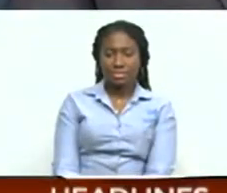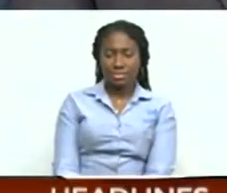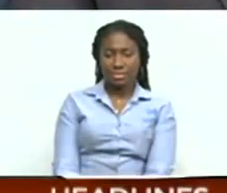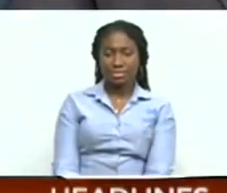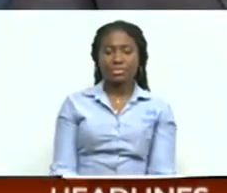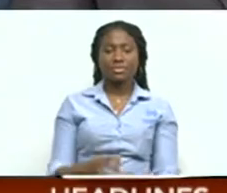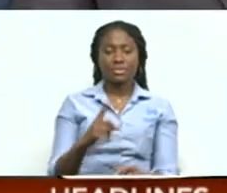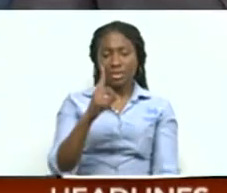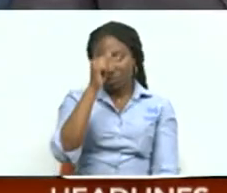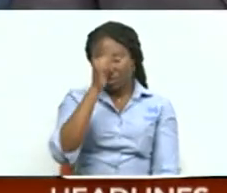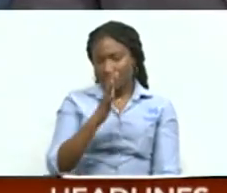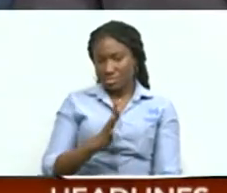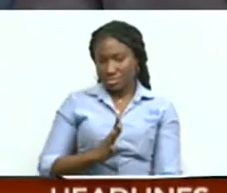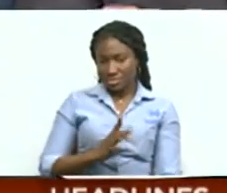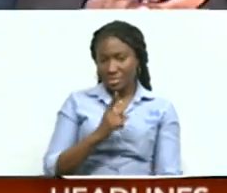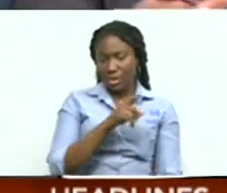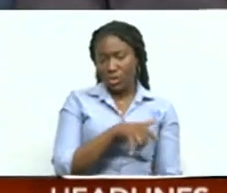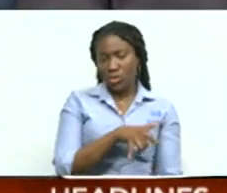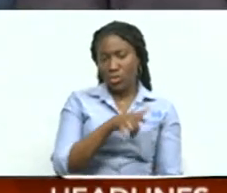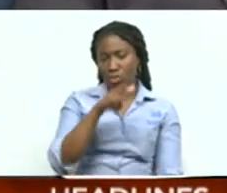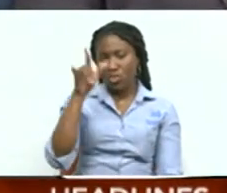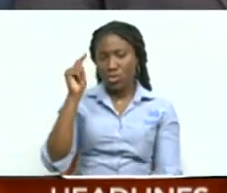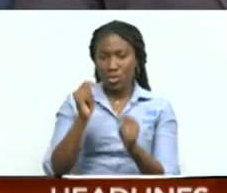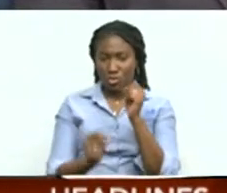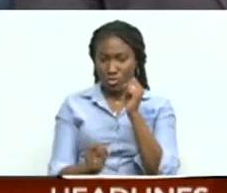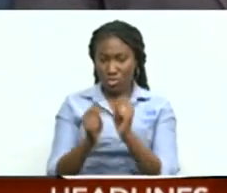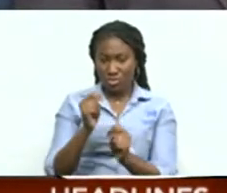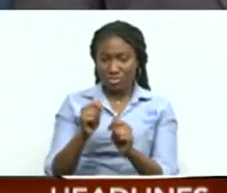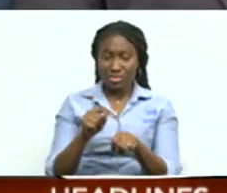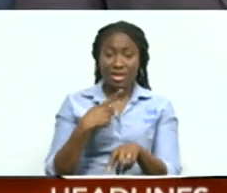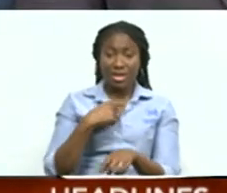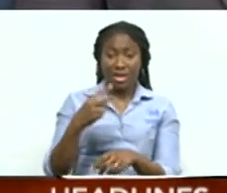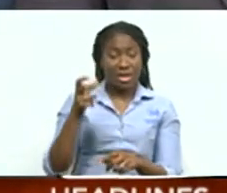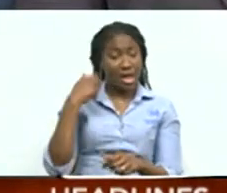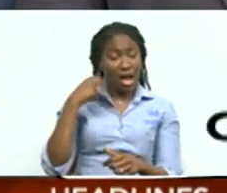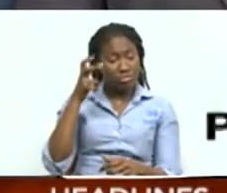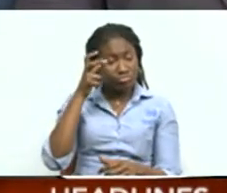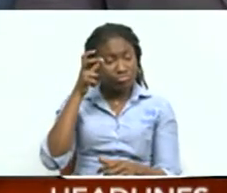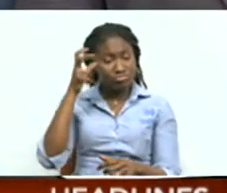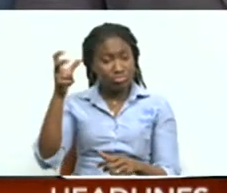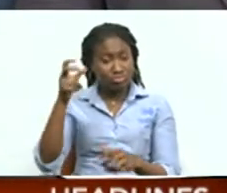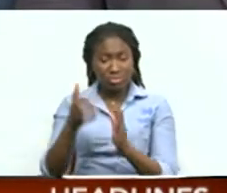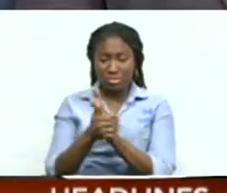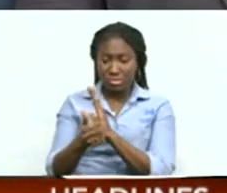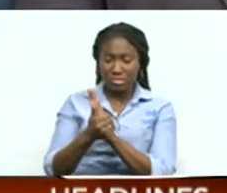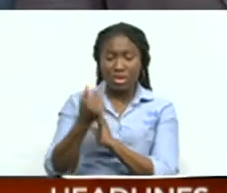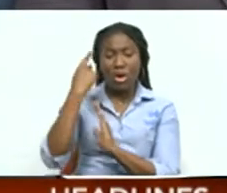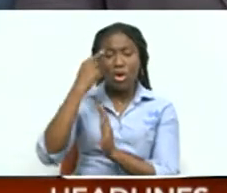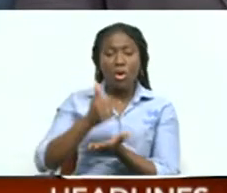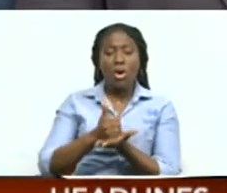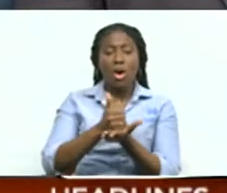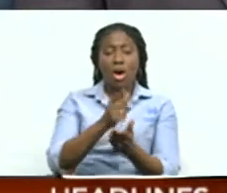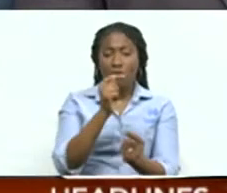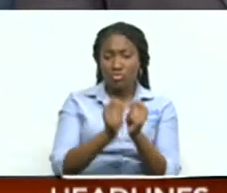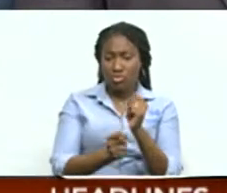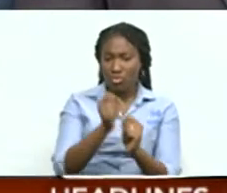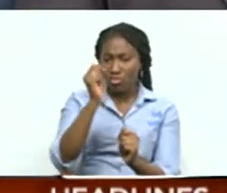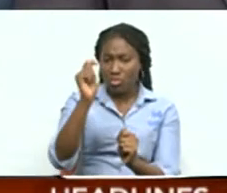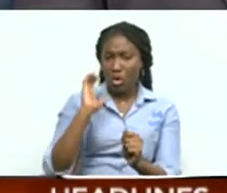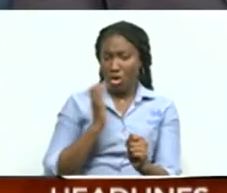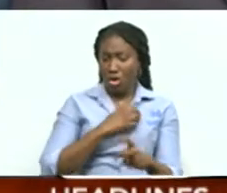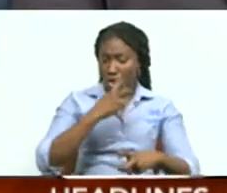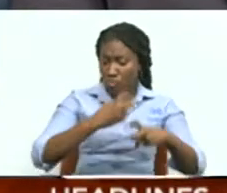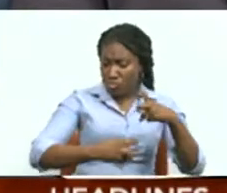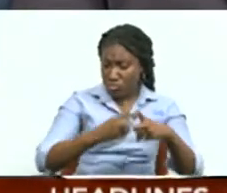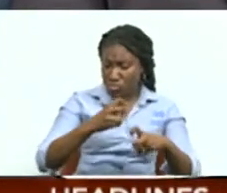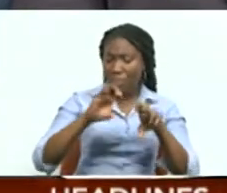Reginald Dumas has left this country with scholarly and practical tools that can help this nation solve some of the challenges of the